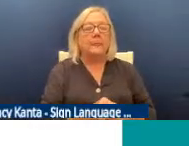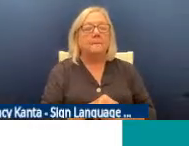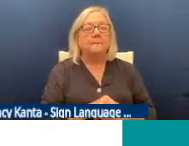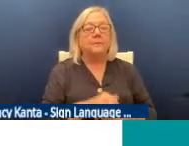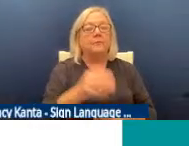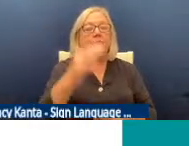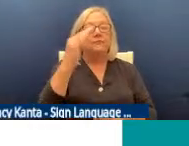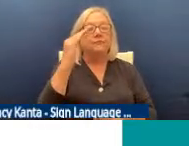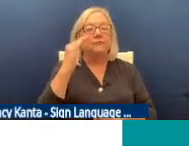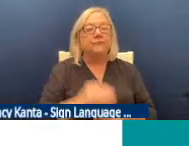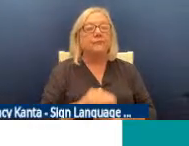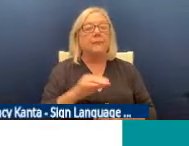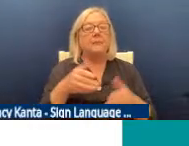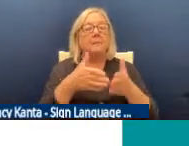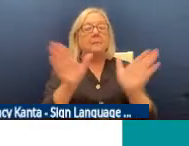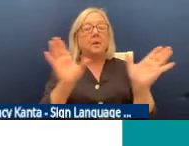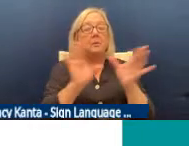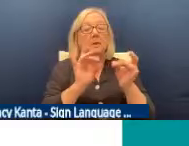and closing.